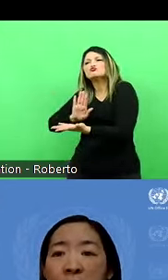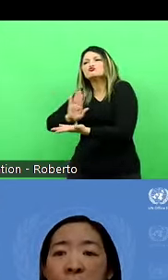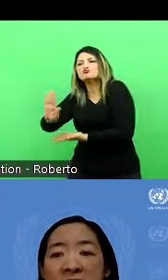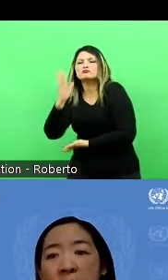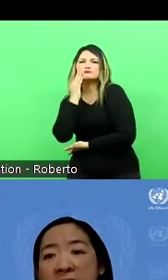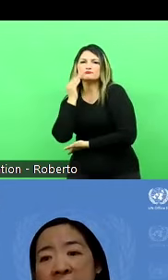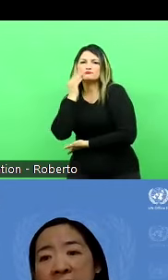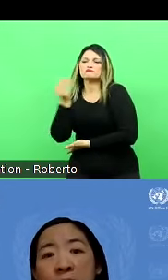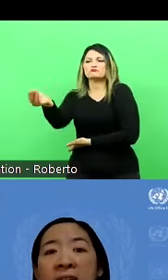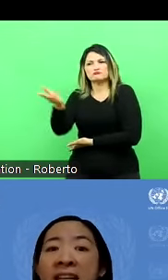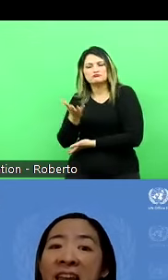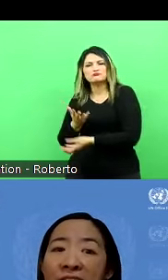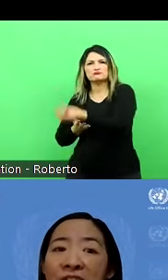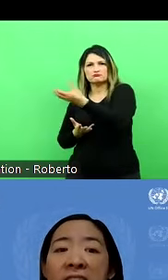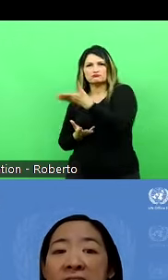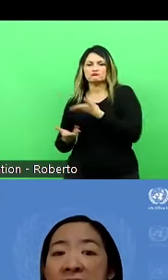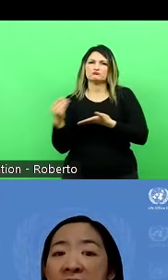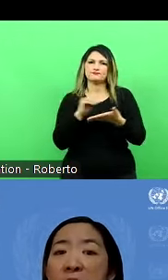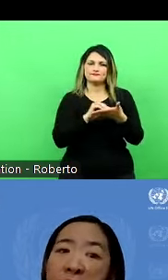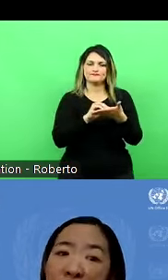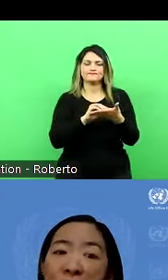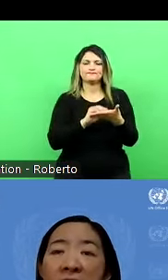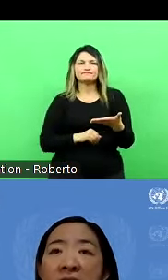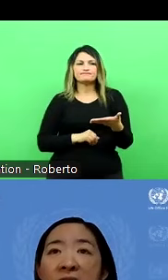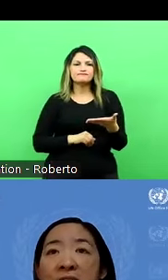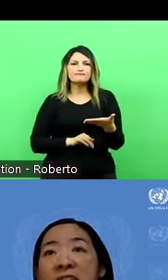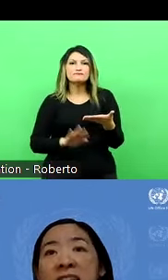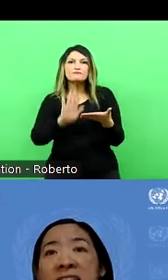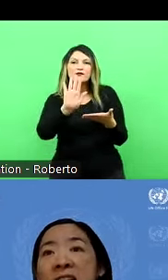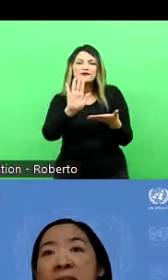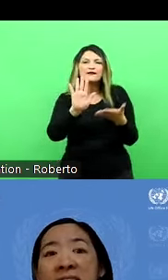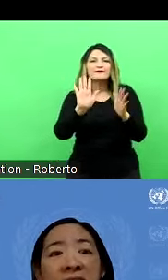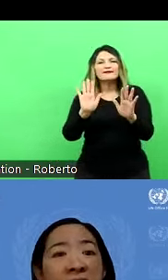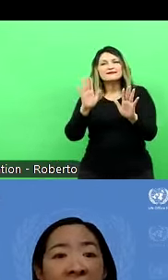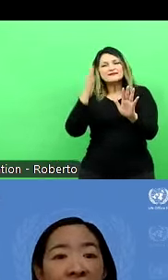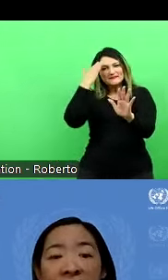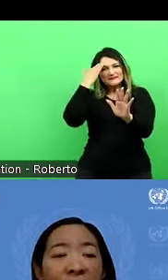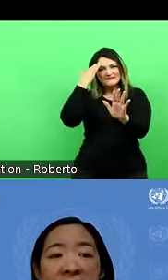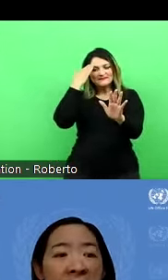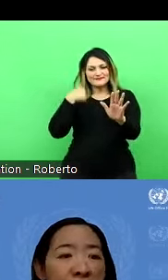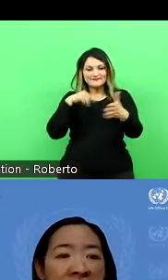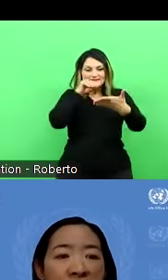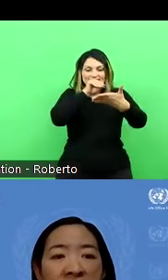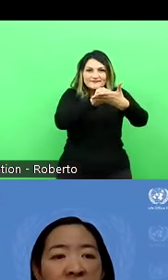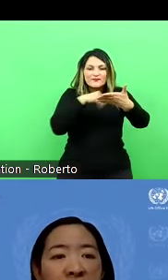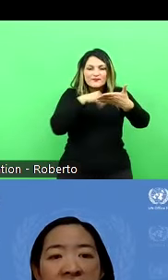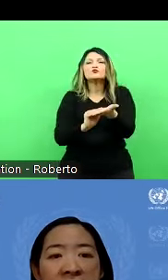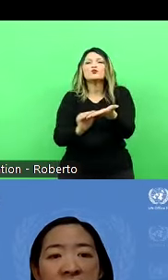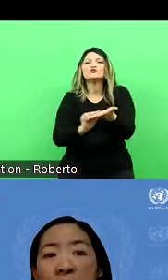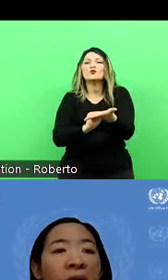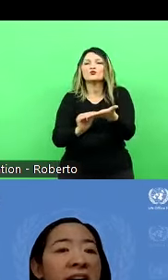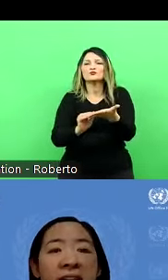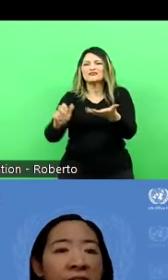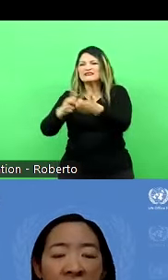for persons with disabilities to be engaged needs to be removed. First, it needs to be identified. Different type of person with